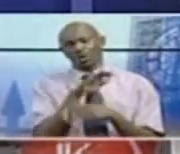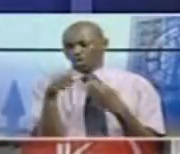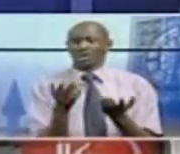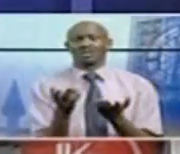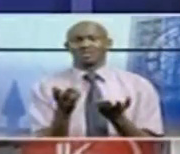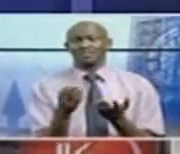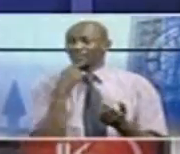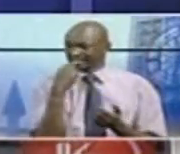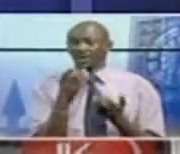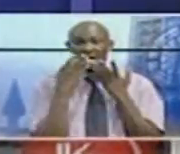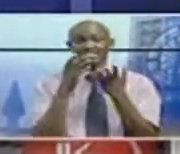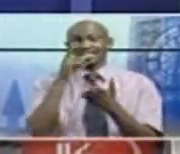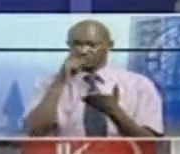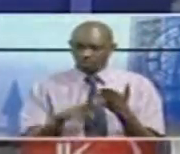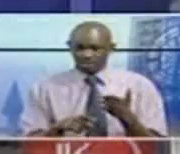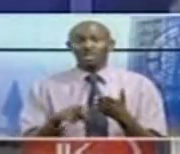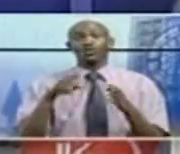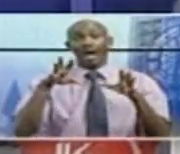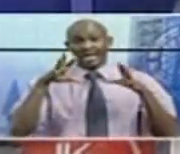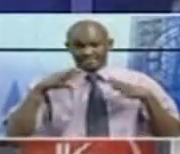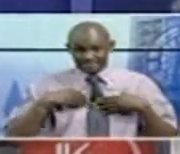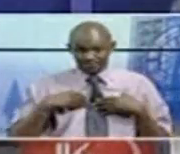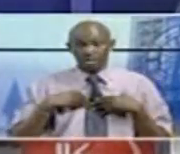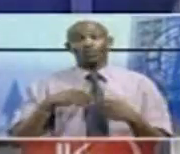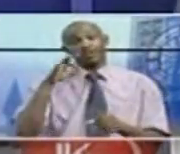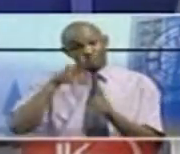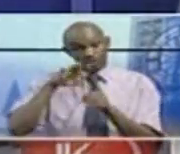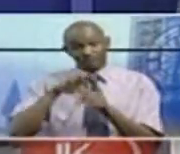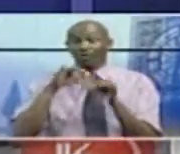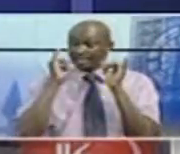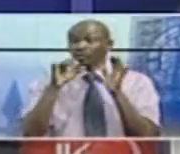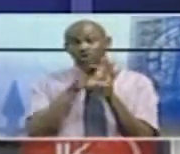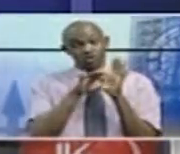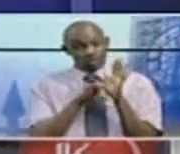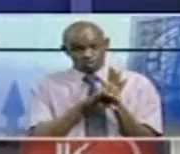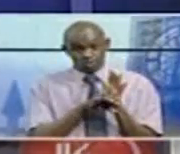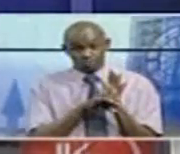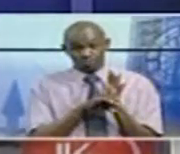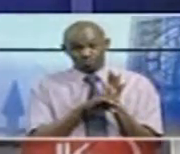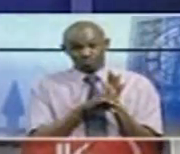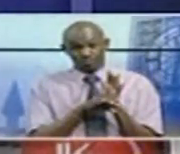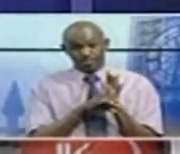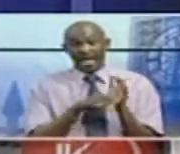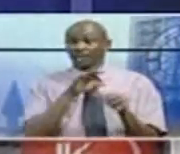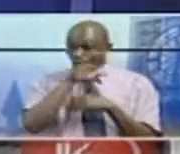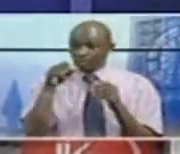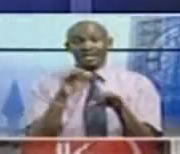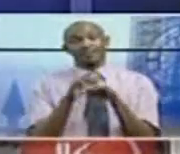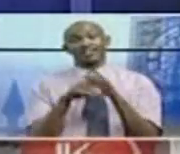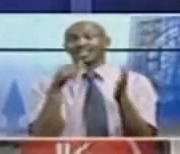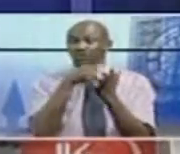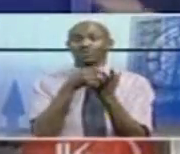tell you the answer is in accepting that we voted for a new constitution, and they are all taken care of in